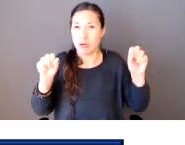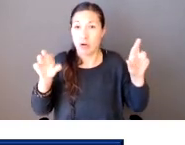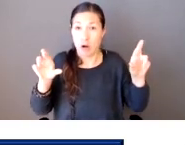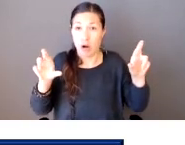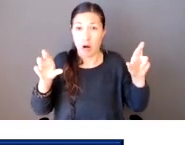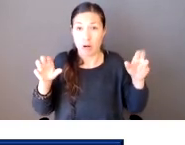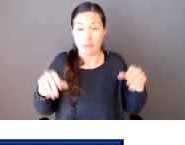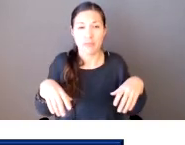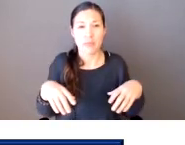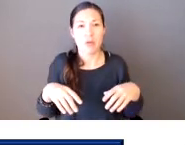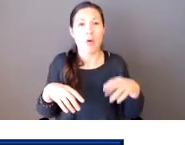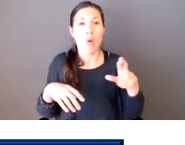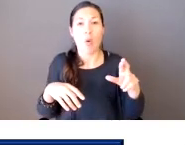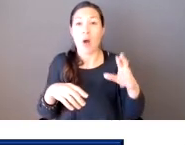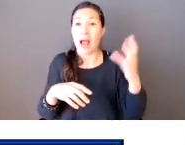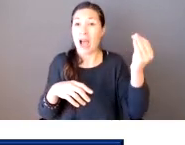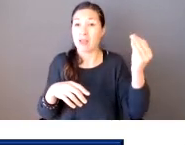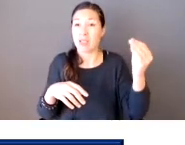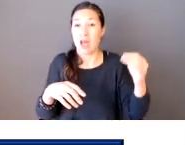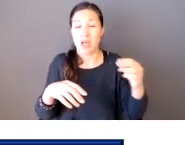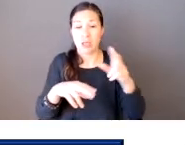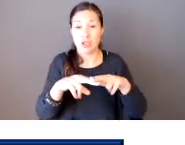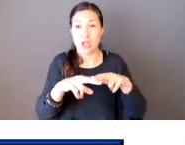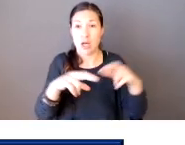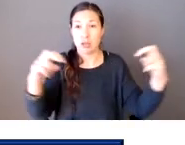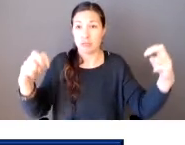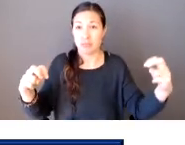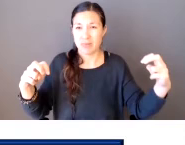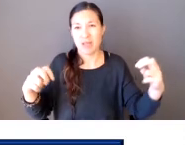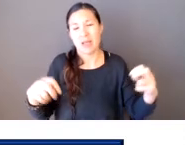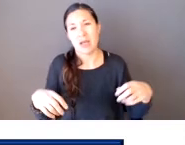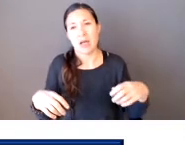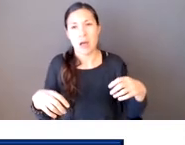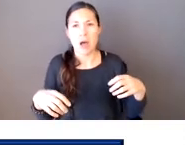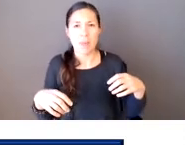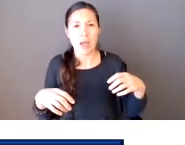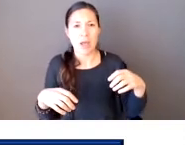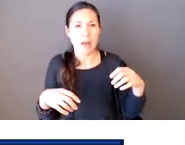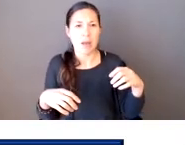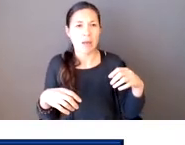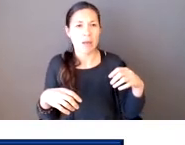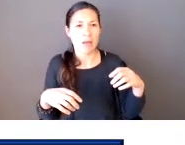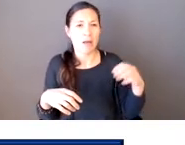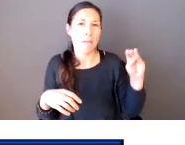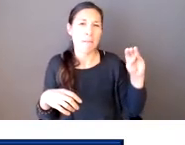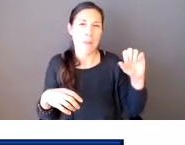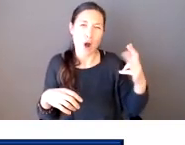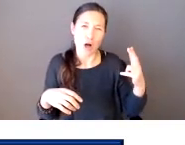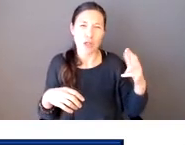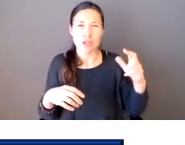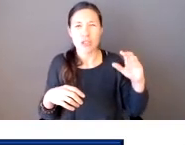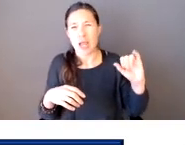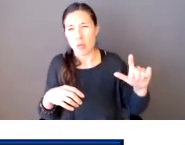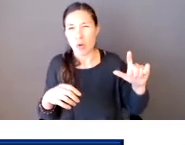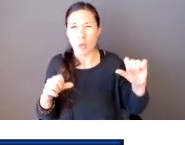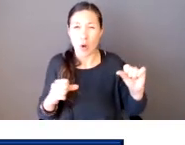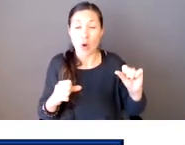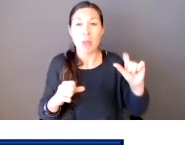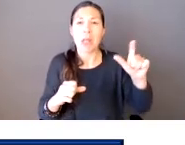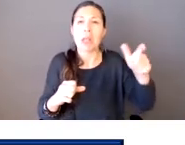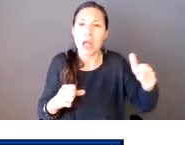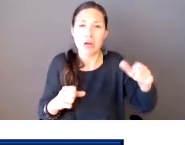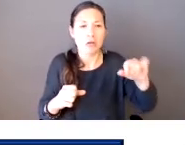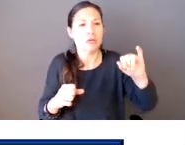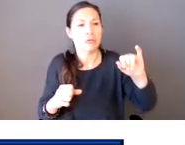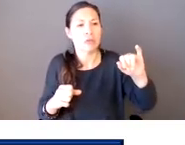up chairs outside. Thankfully March and April was a little cold, but we got into the summer months, so outside was a big option.